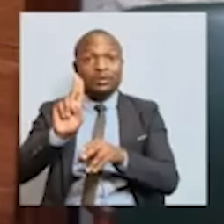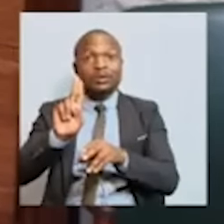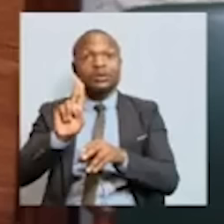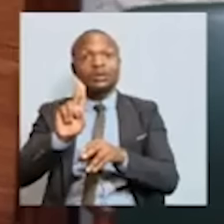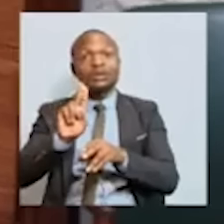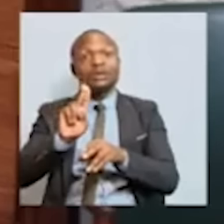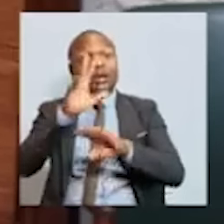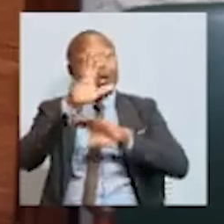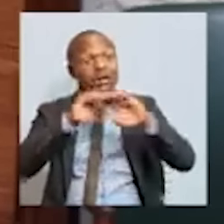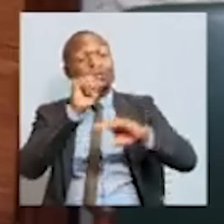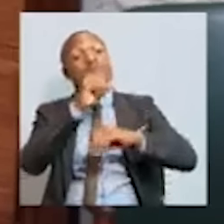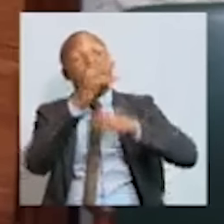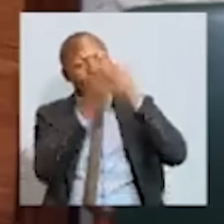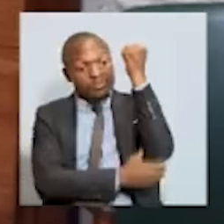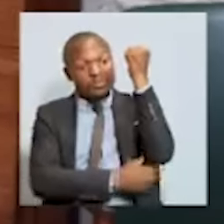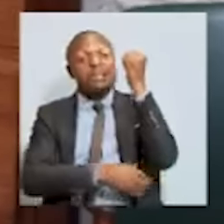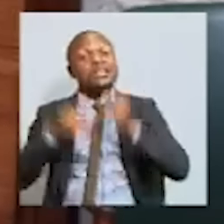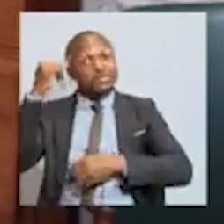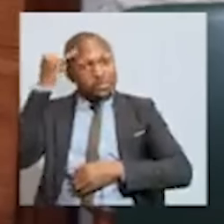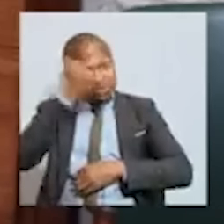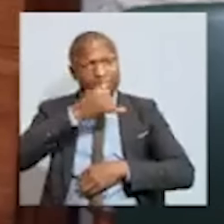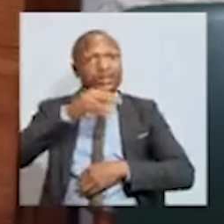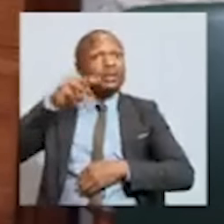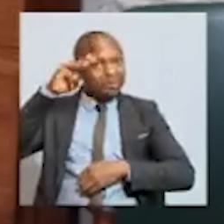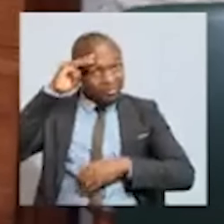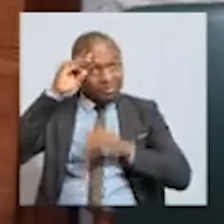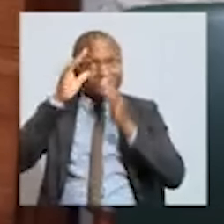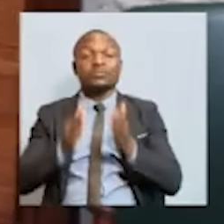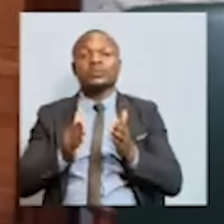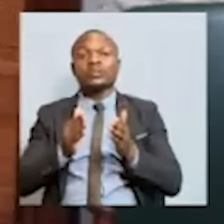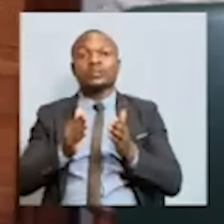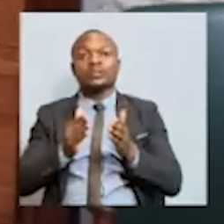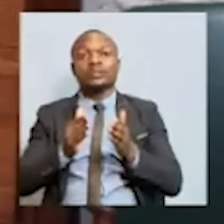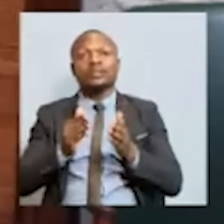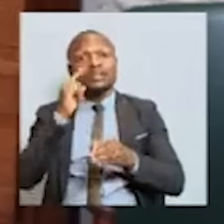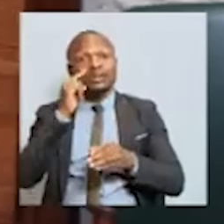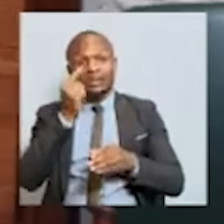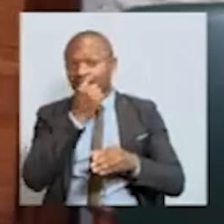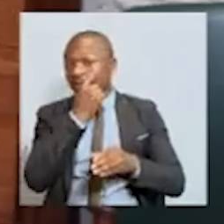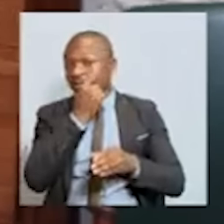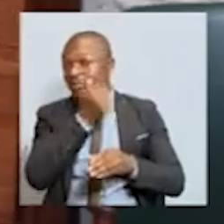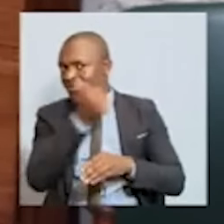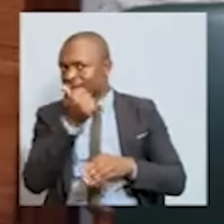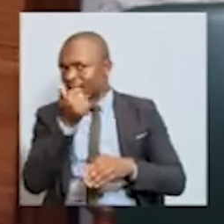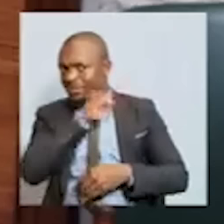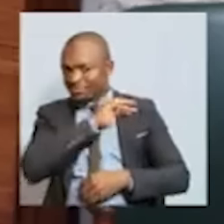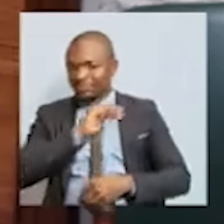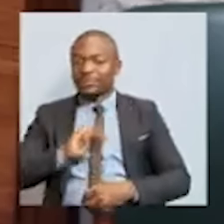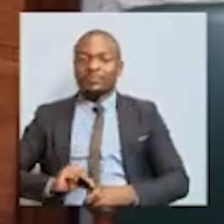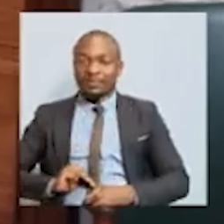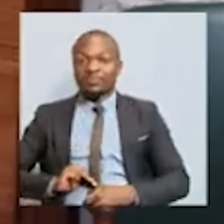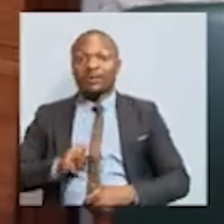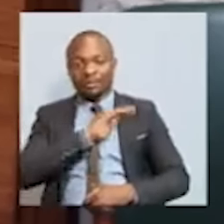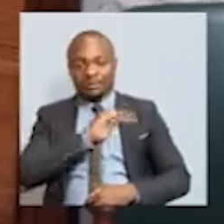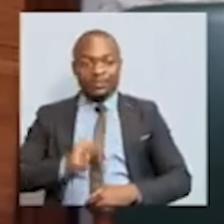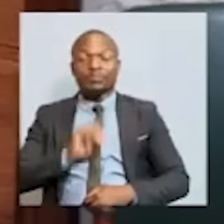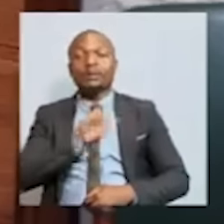poor and stupid minister in full view of other members and members of